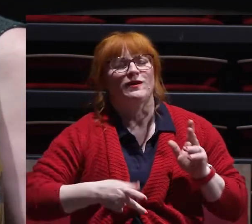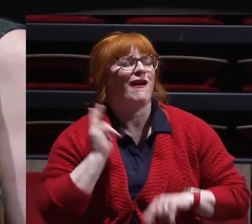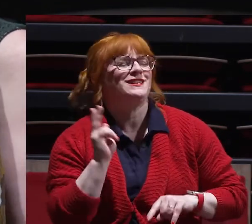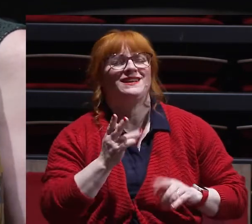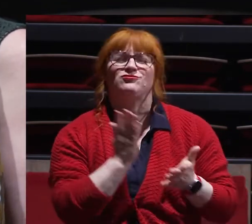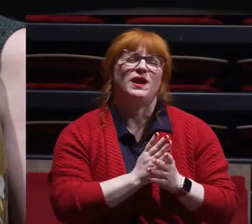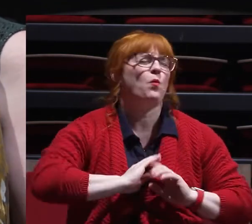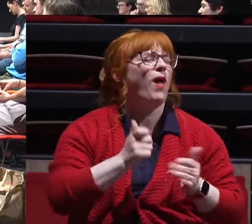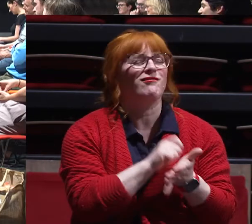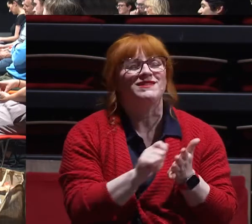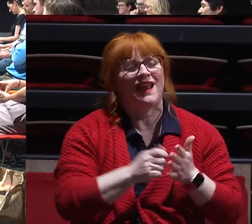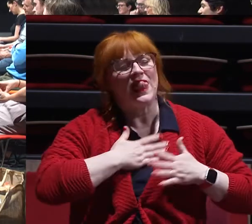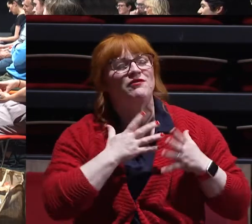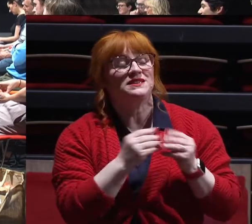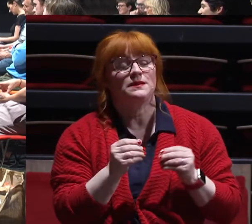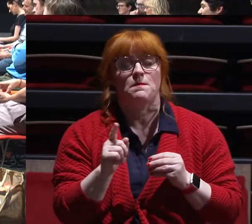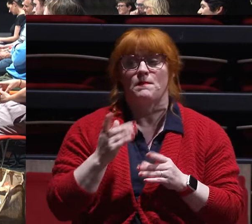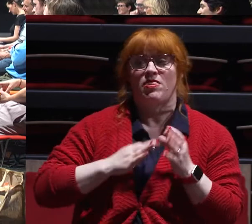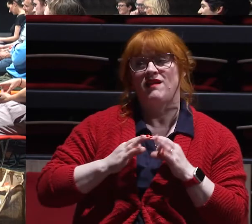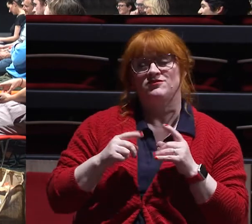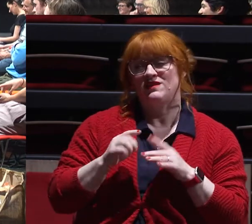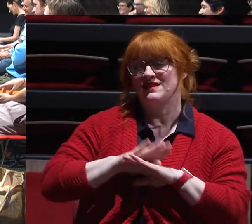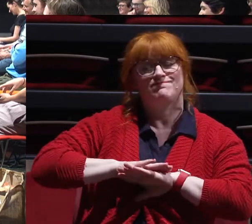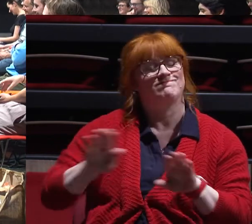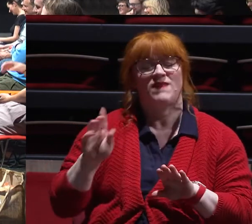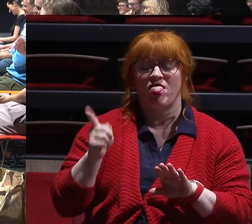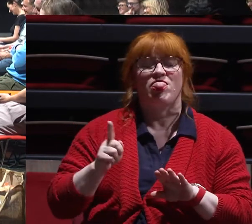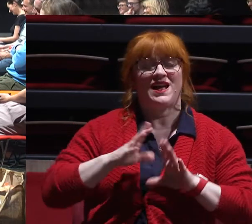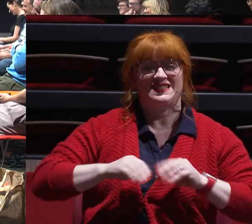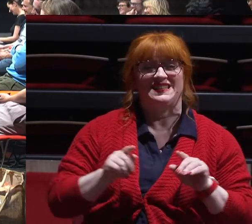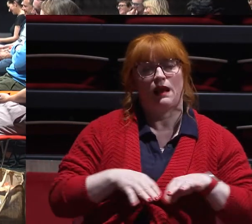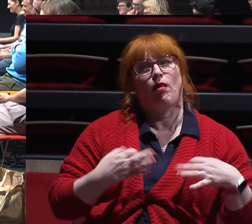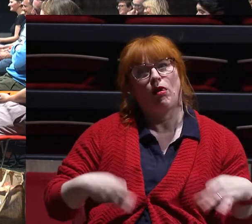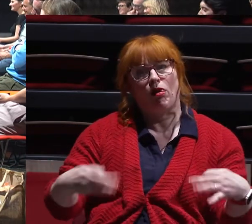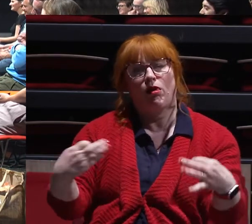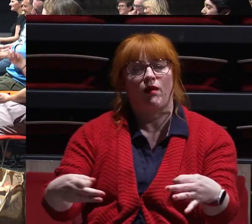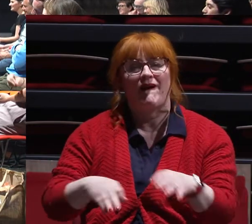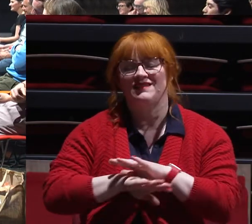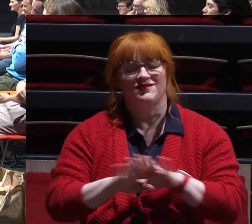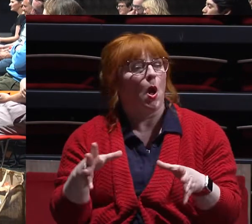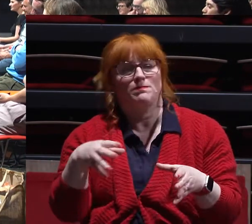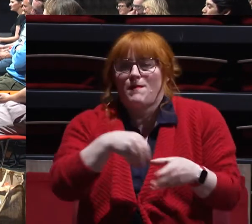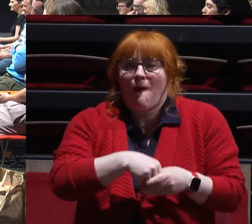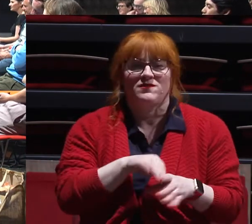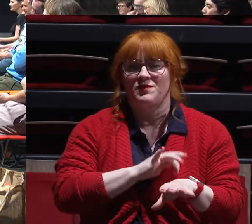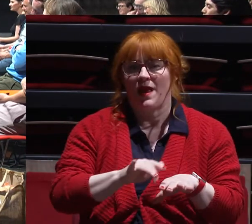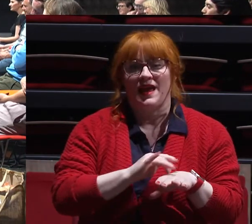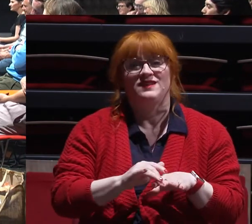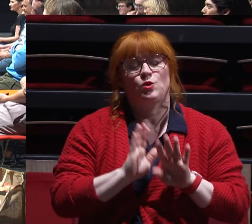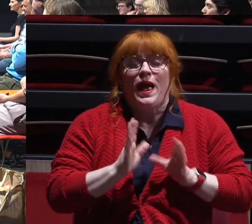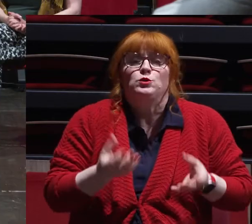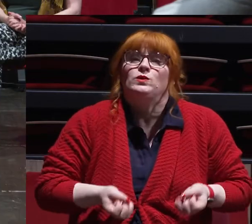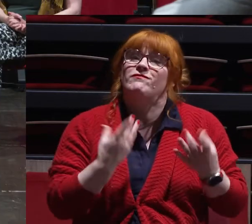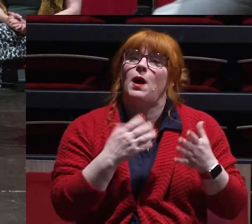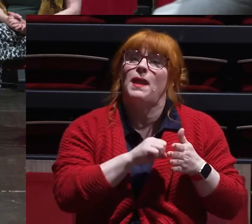beautiful scene. It's really well written. I don't want to lose that scene. And he's like, it's got to go. It's got to go. It's just holding things up. It